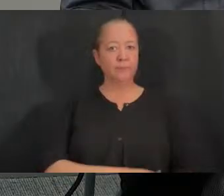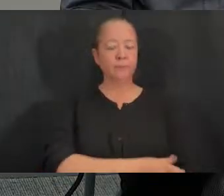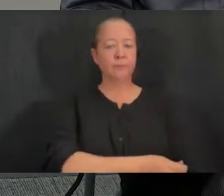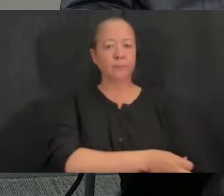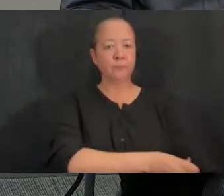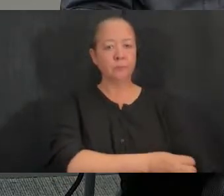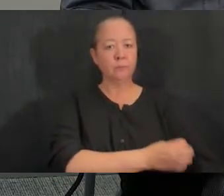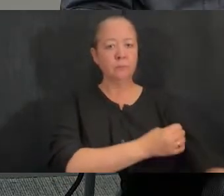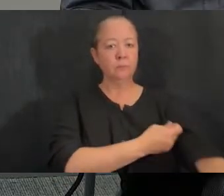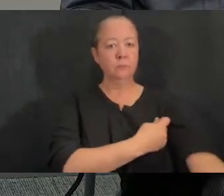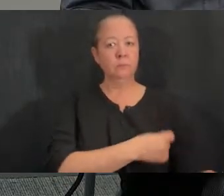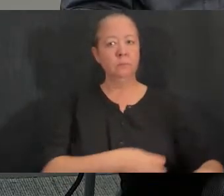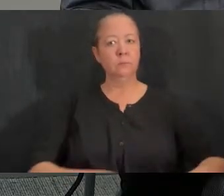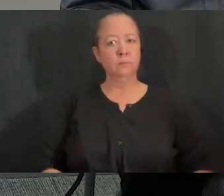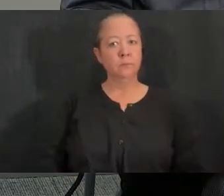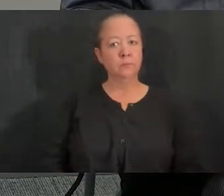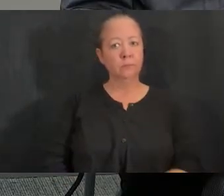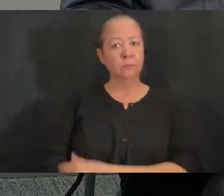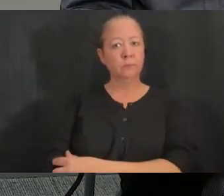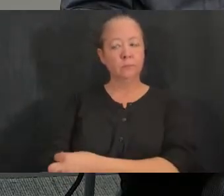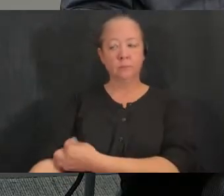Turn.